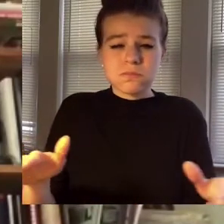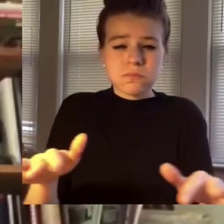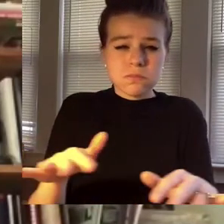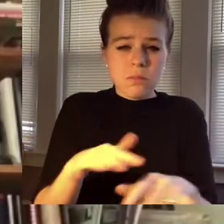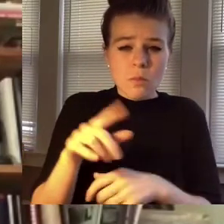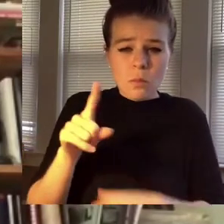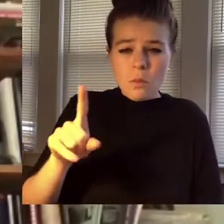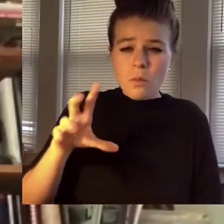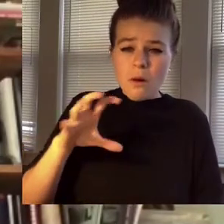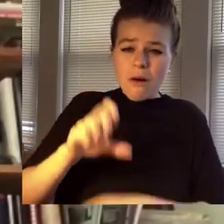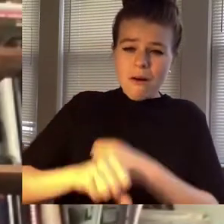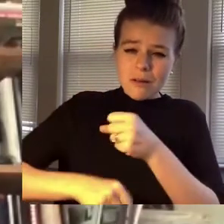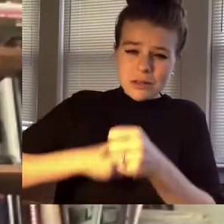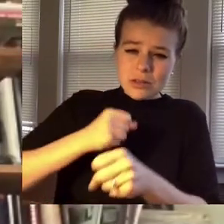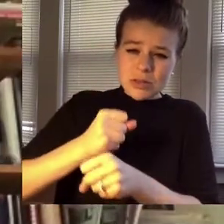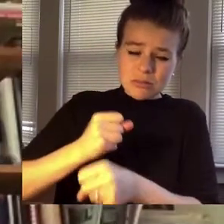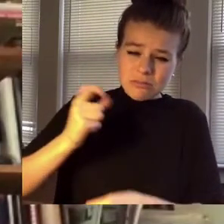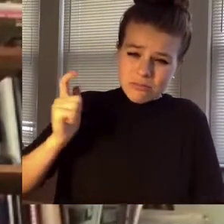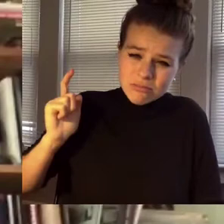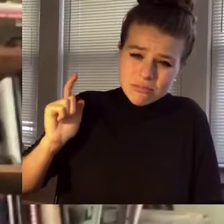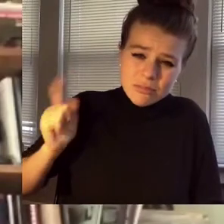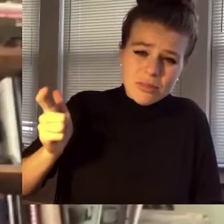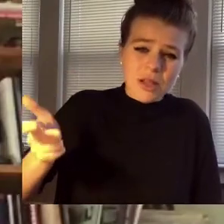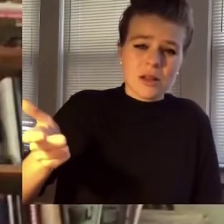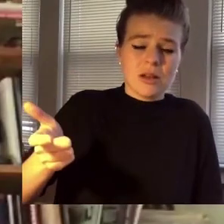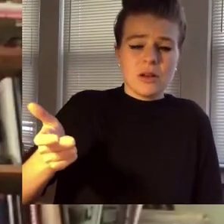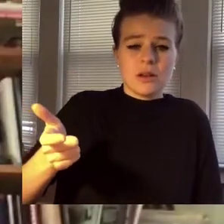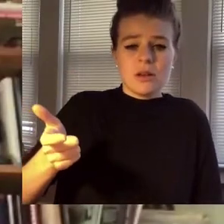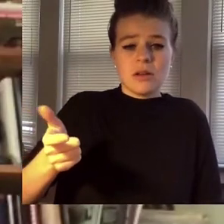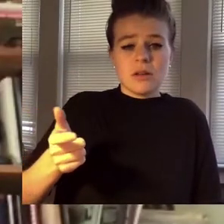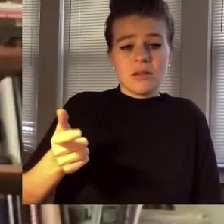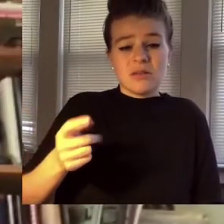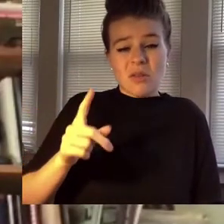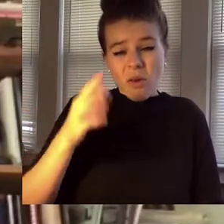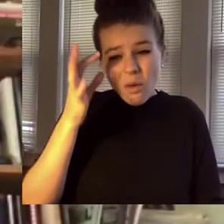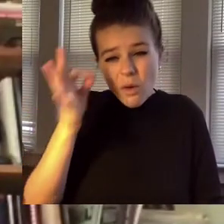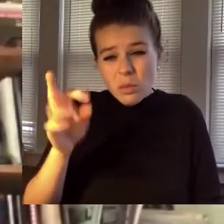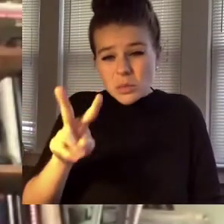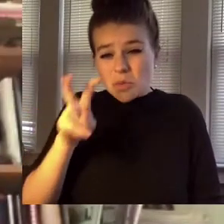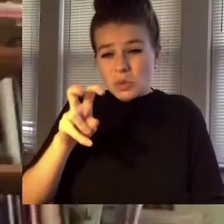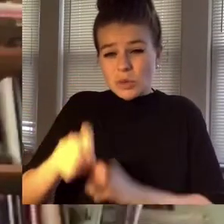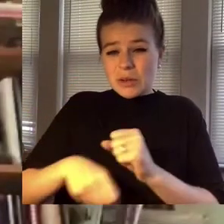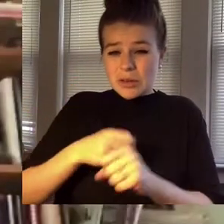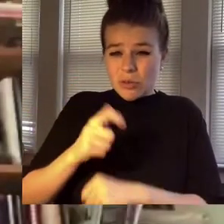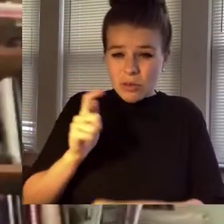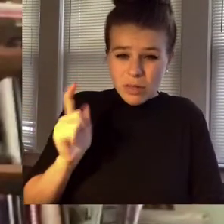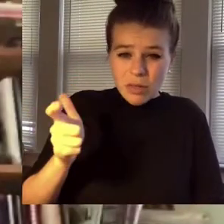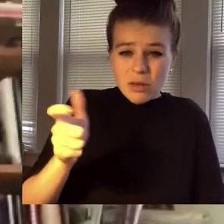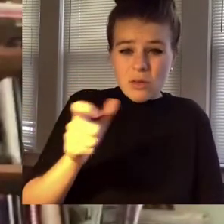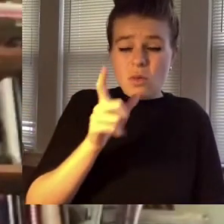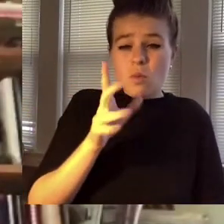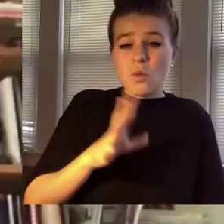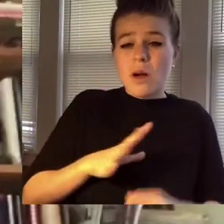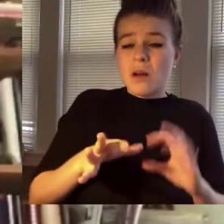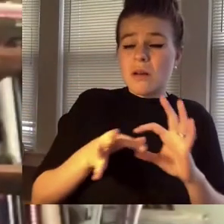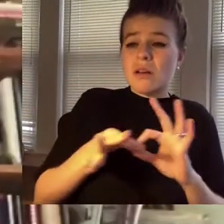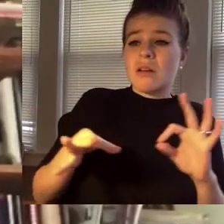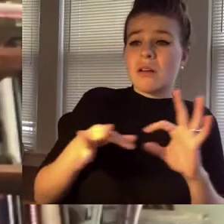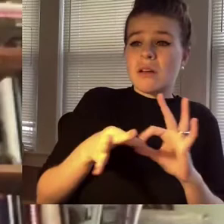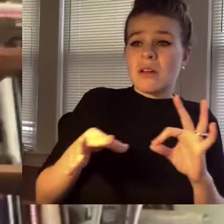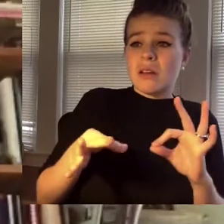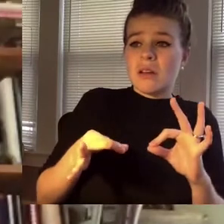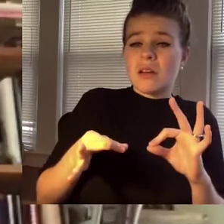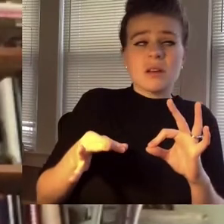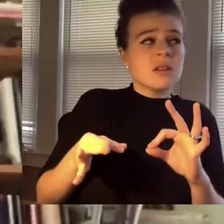100 years later, almost two, a woman says in the way of appeasement, perhaps it is